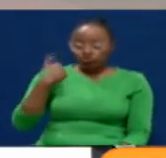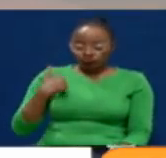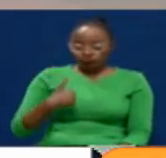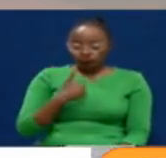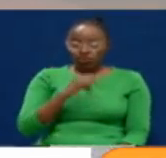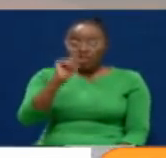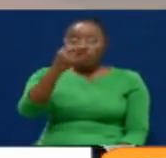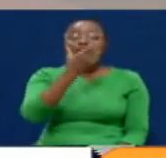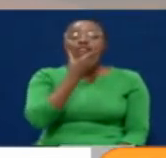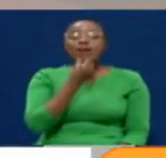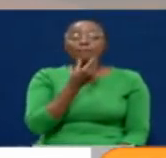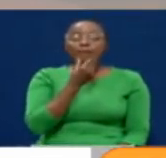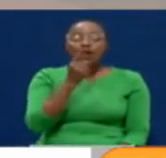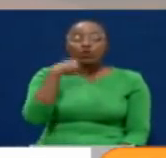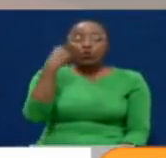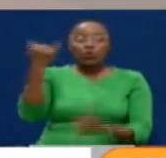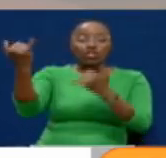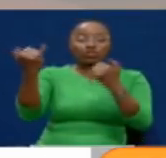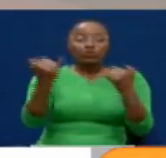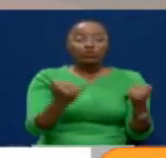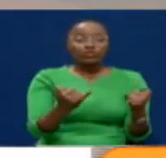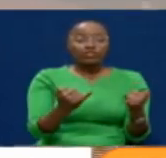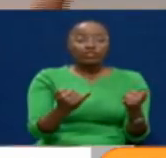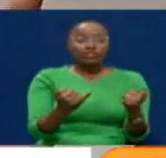he was the one who introduced